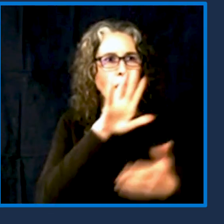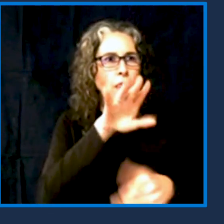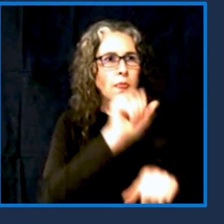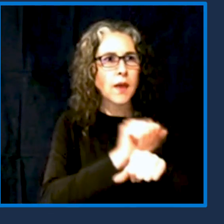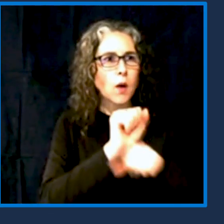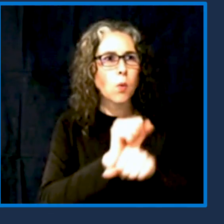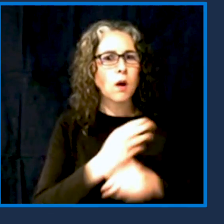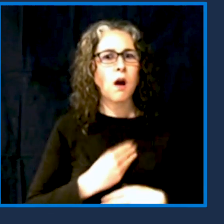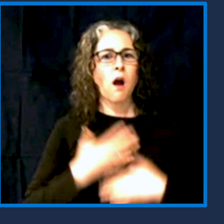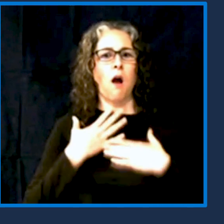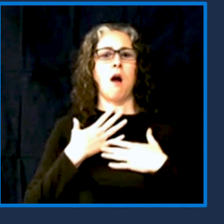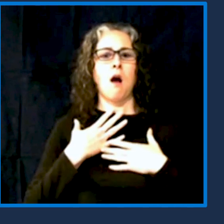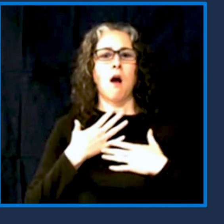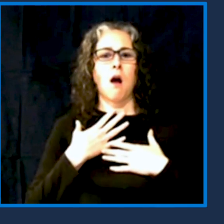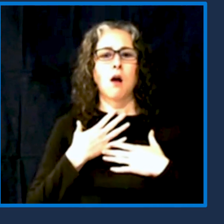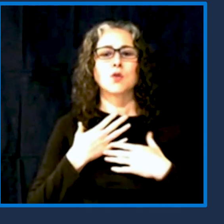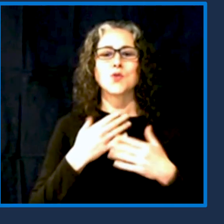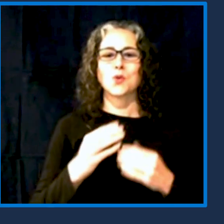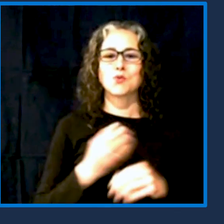enable PWDs.